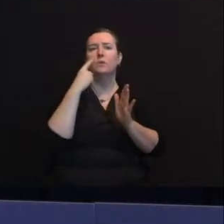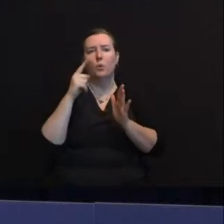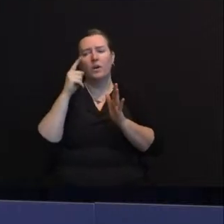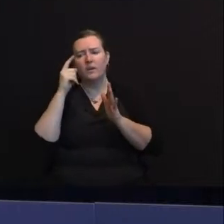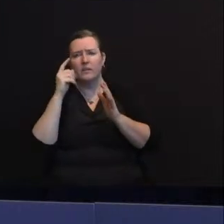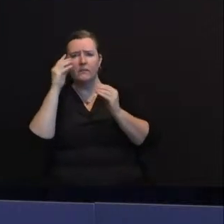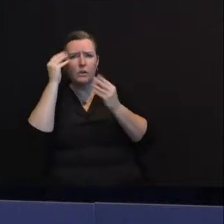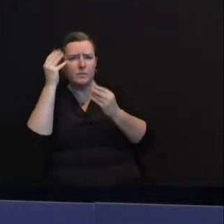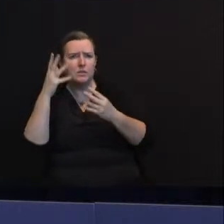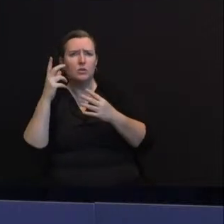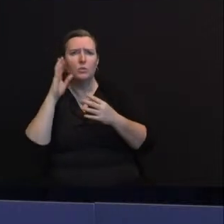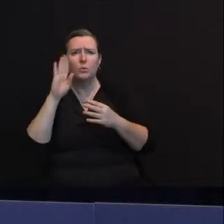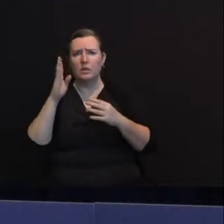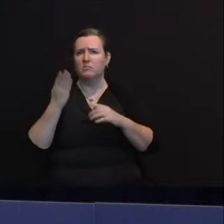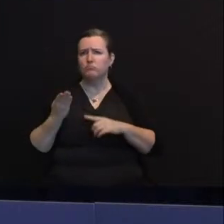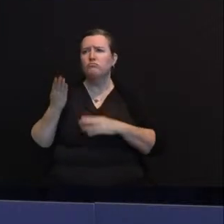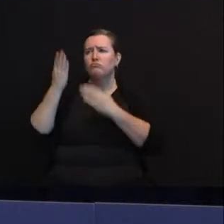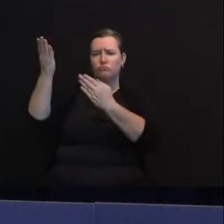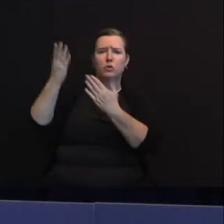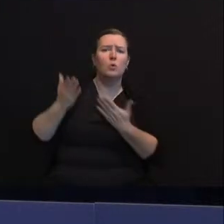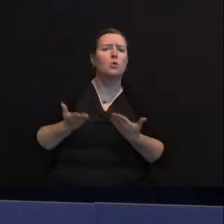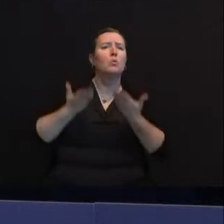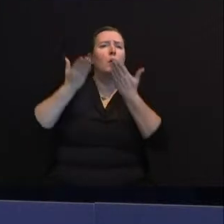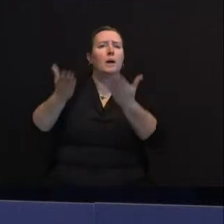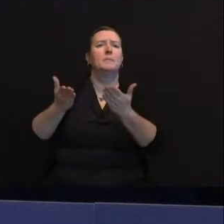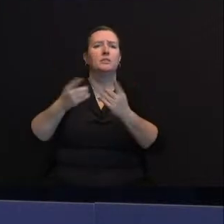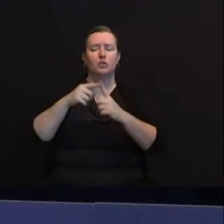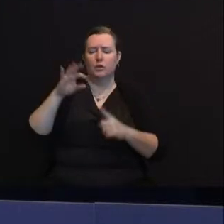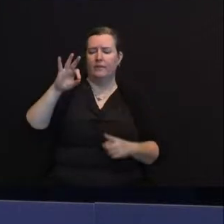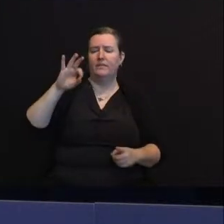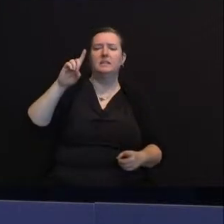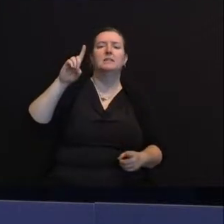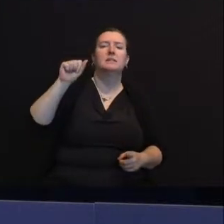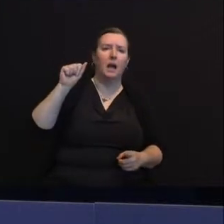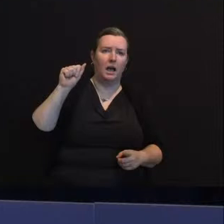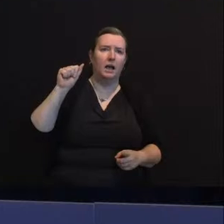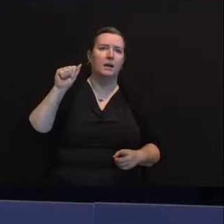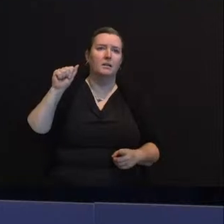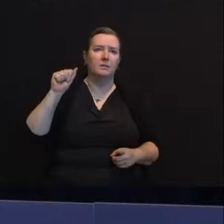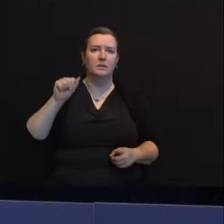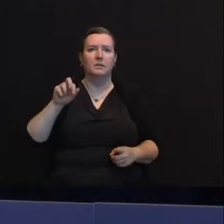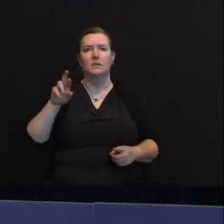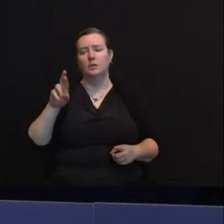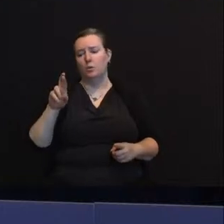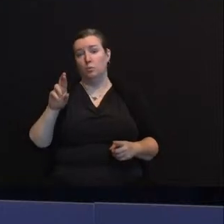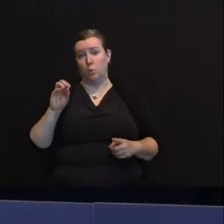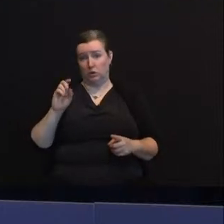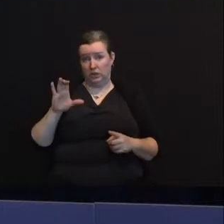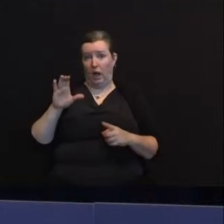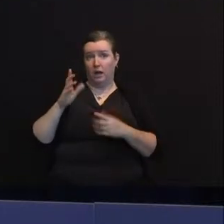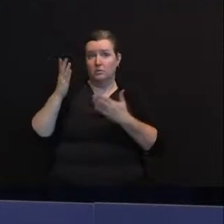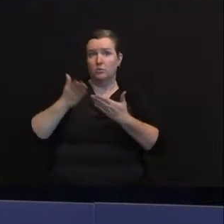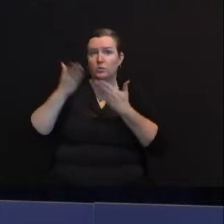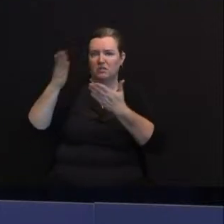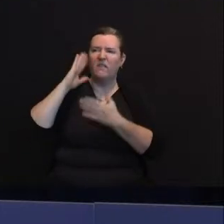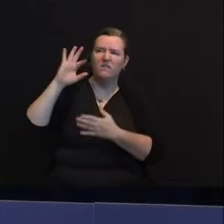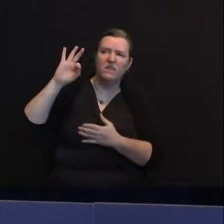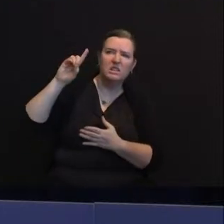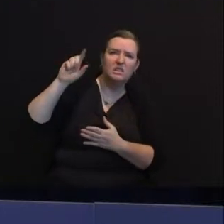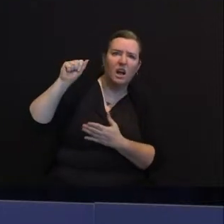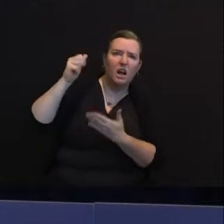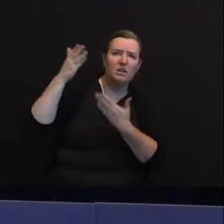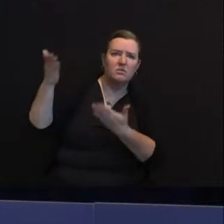the Food and Drug Administration. This group, which advises the FDA, includes scientists,